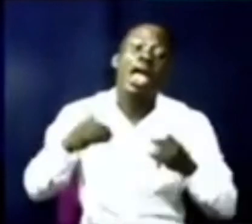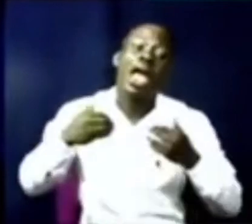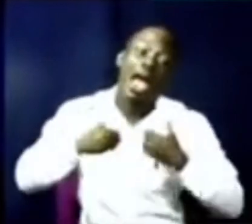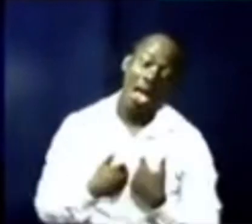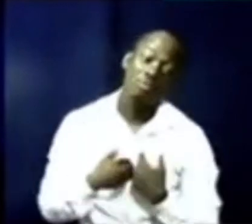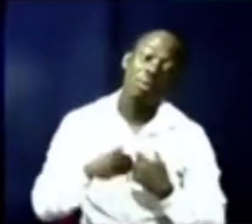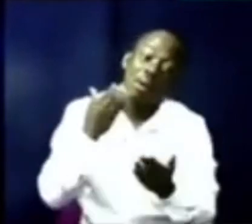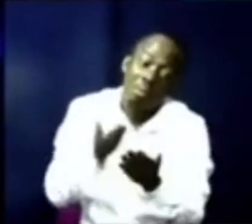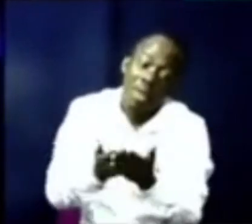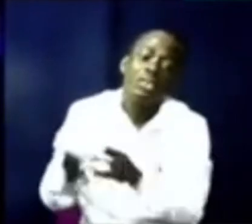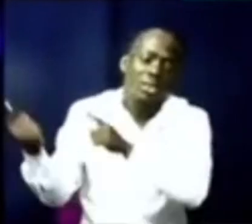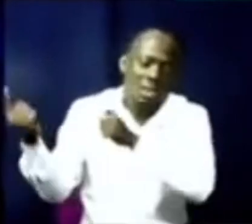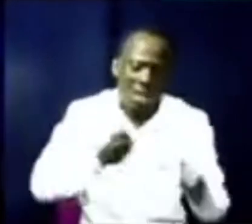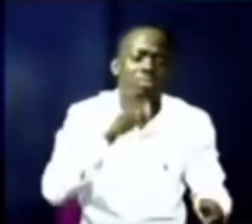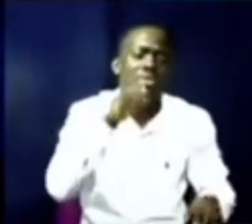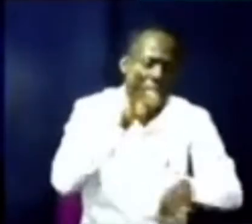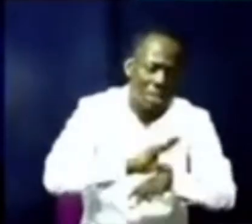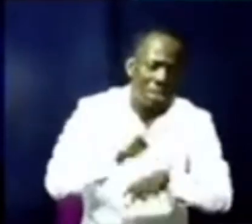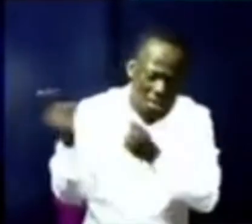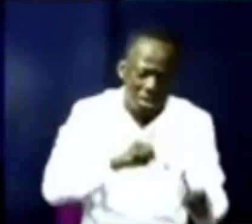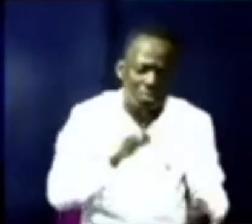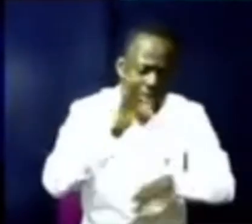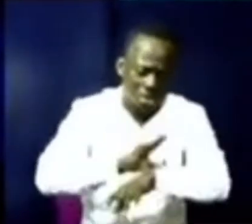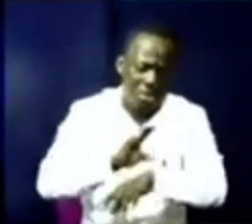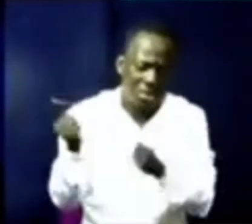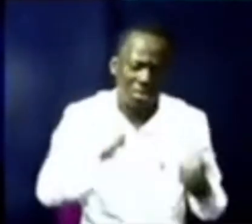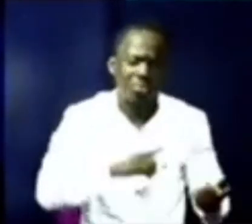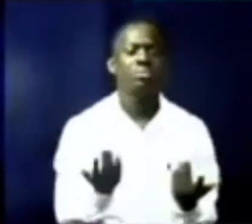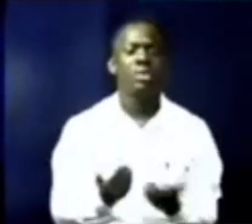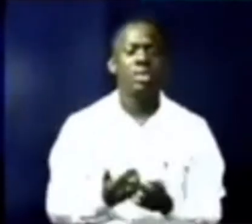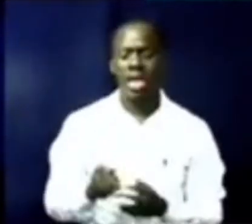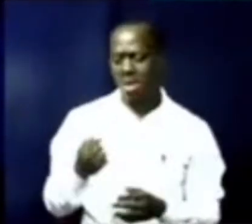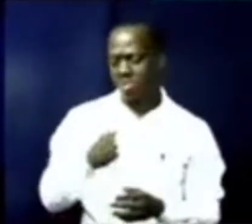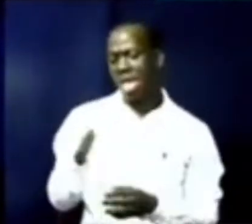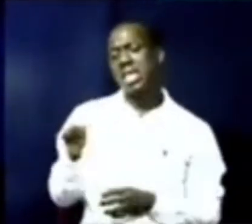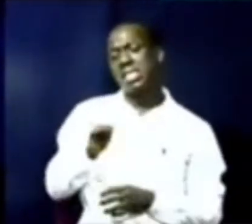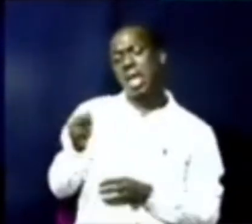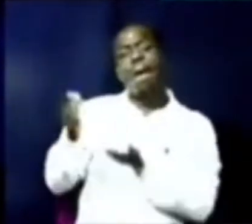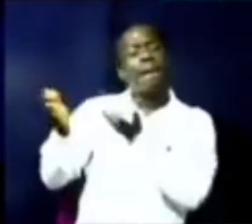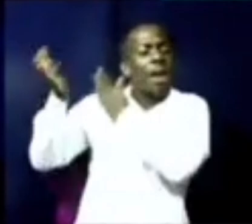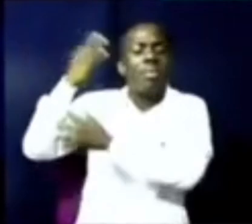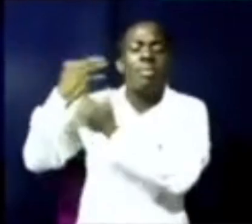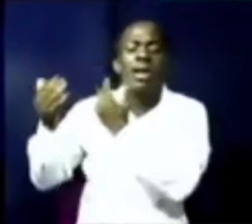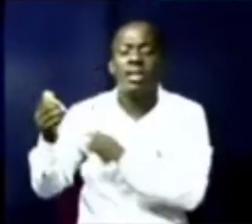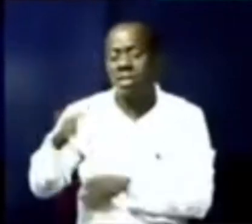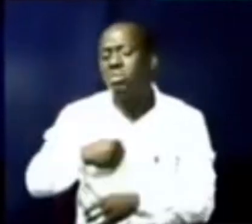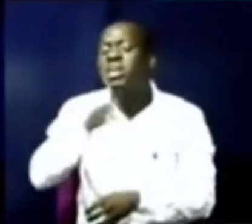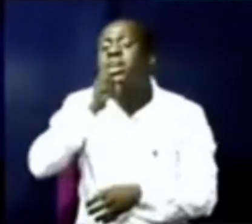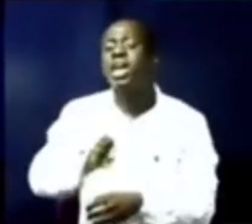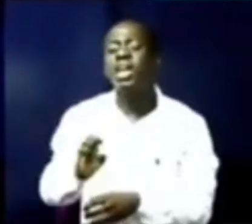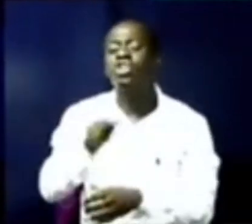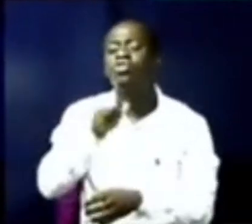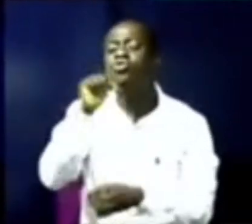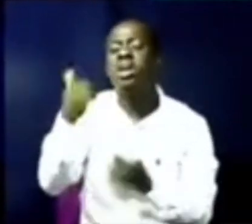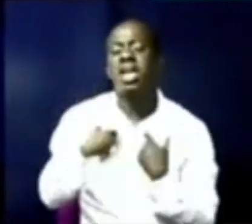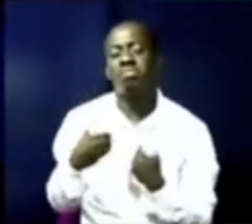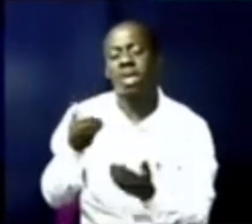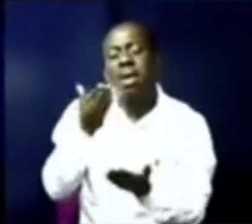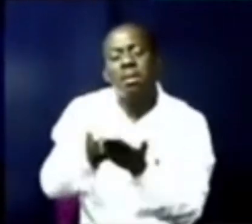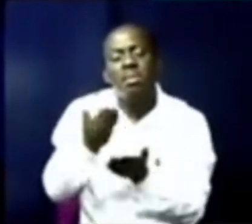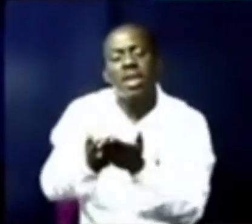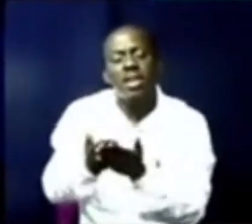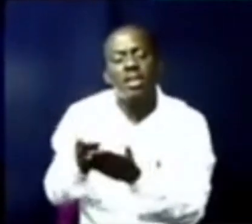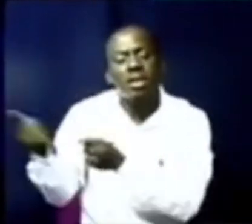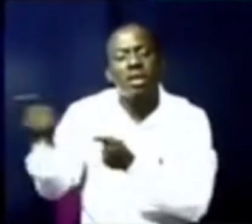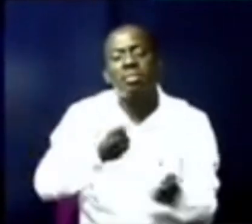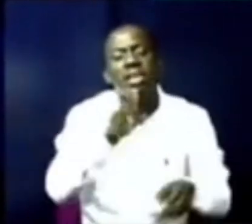they were going to take the offering, I was an elder then. I decided to stay put, stand where I was, and